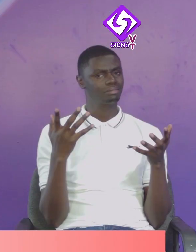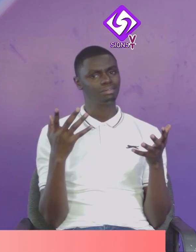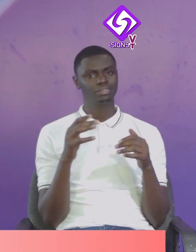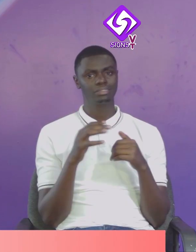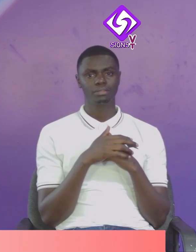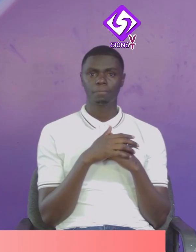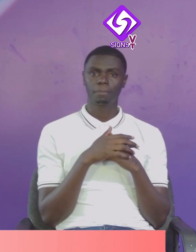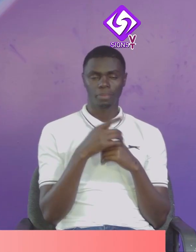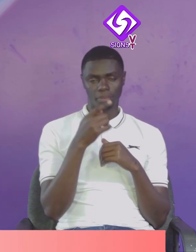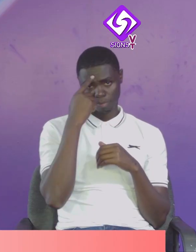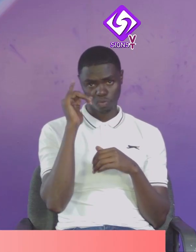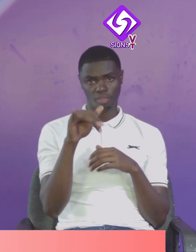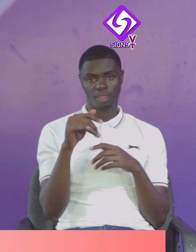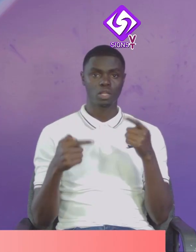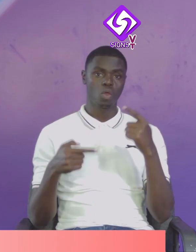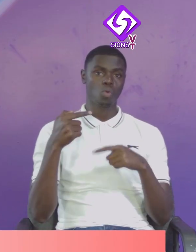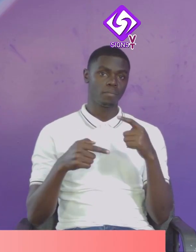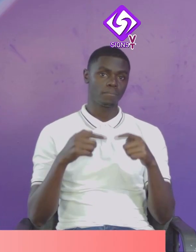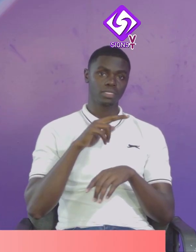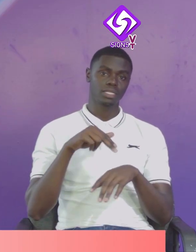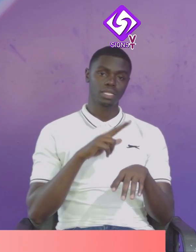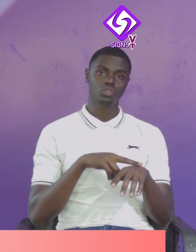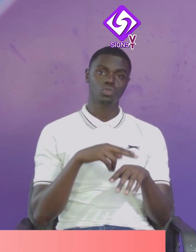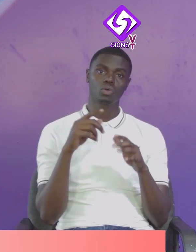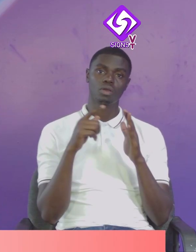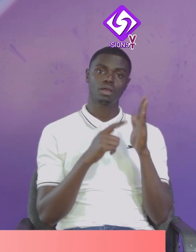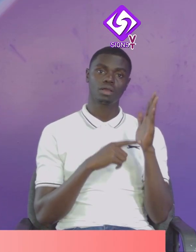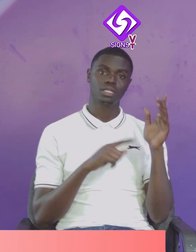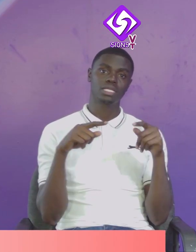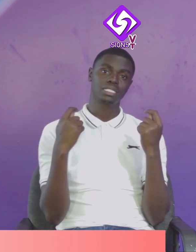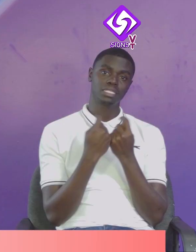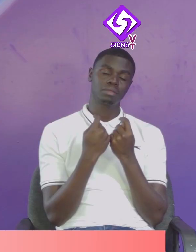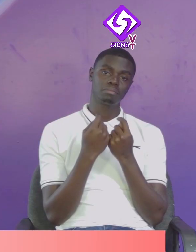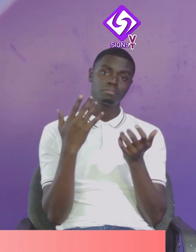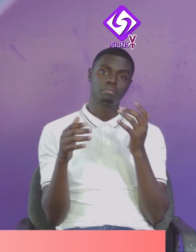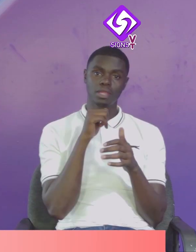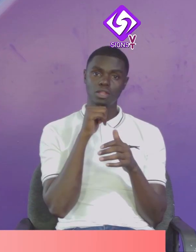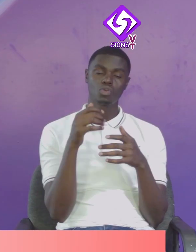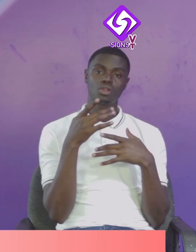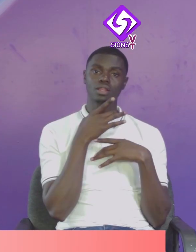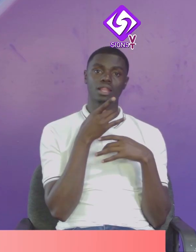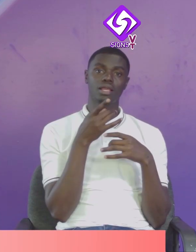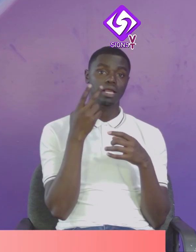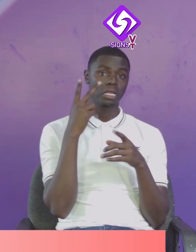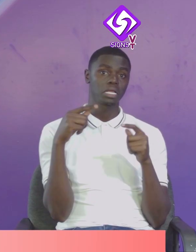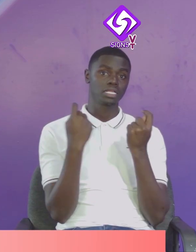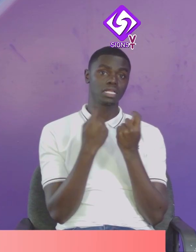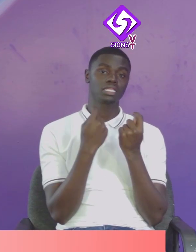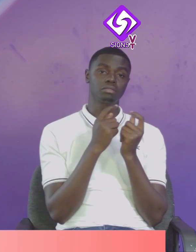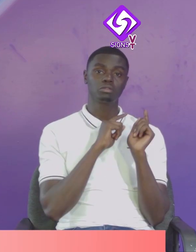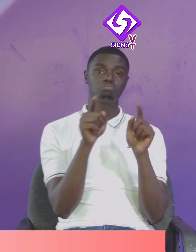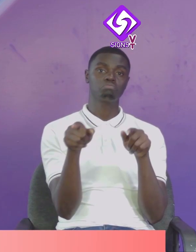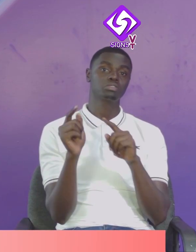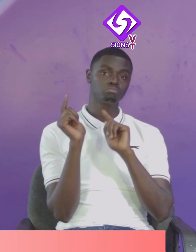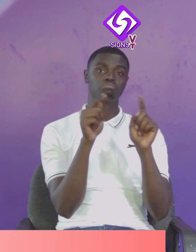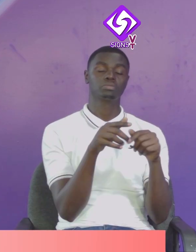to that competency in the National Super League, these teams may not like to be there. Look at the teams that have gone there and they have